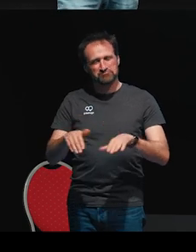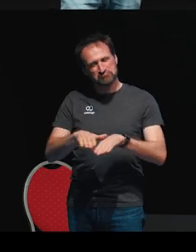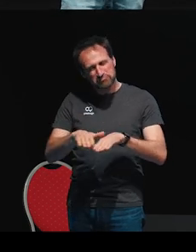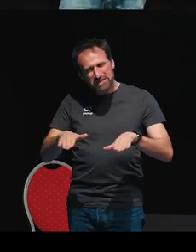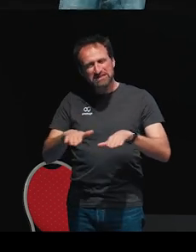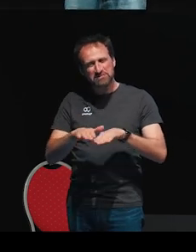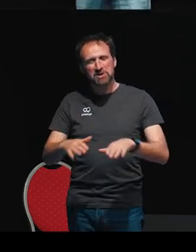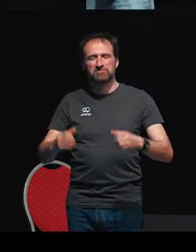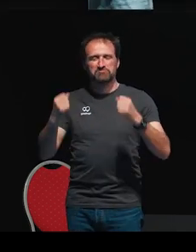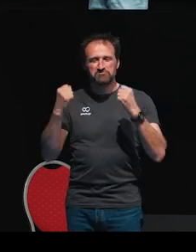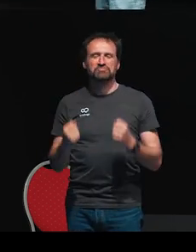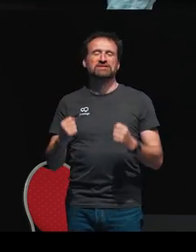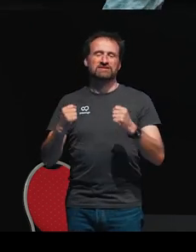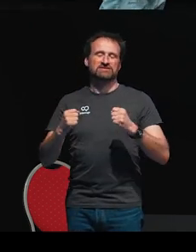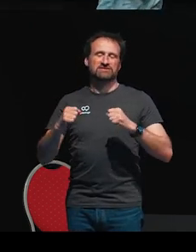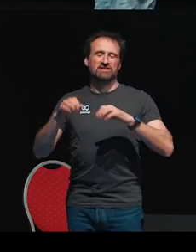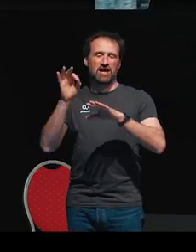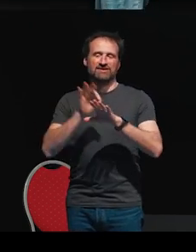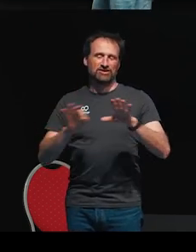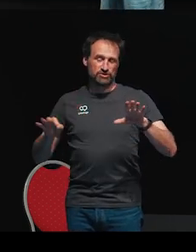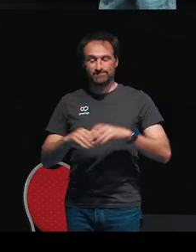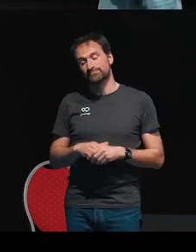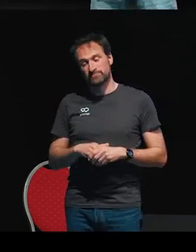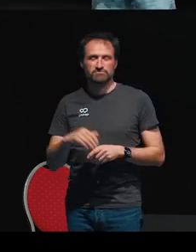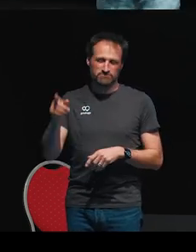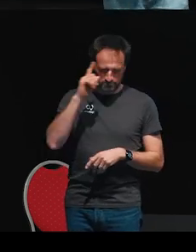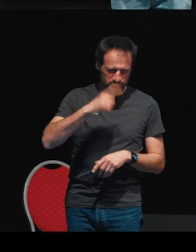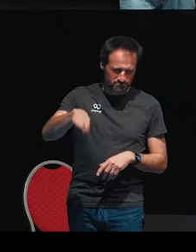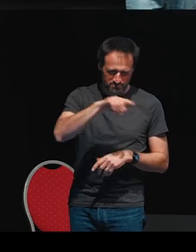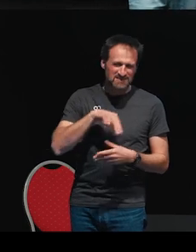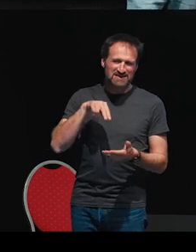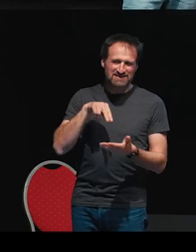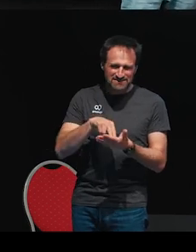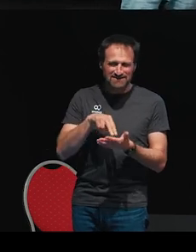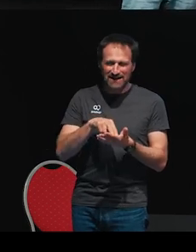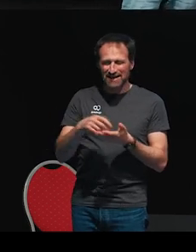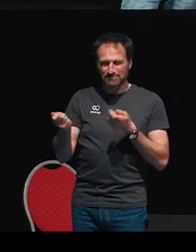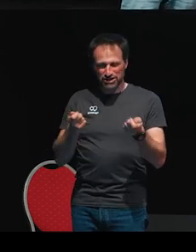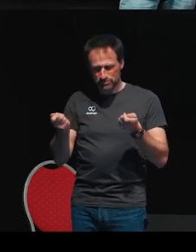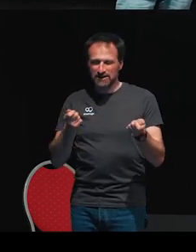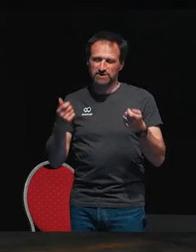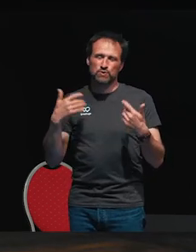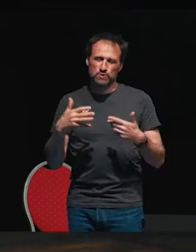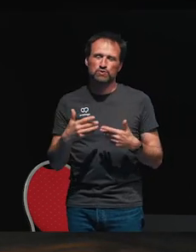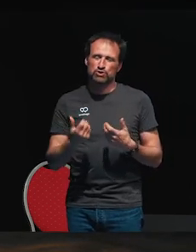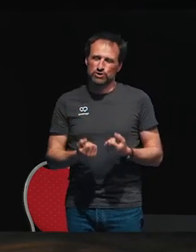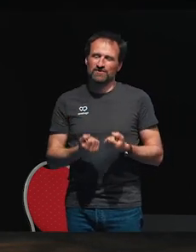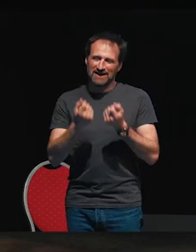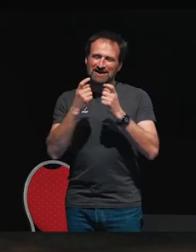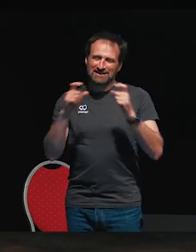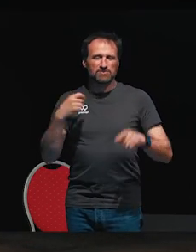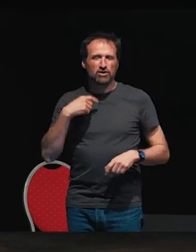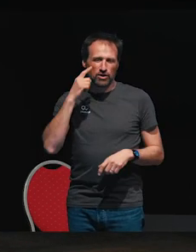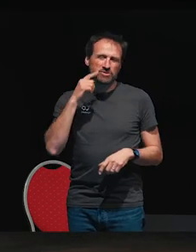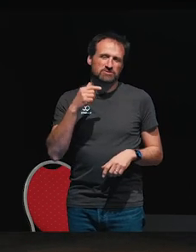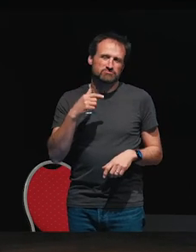I guess everybody knows that state management is really a hard topic, and I'm sure there are more than one person in this room that